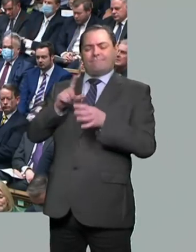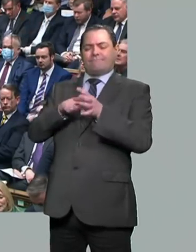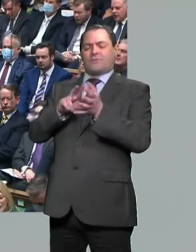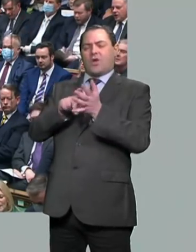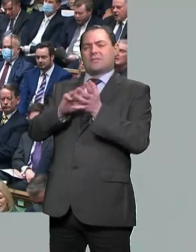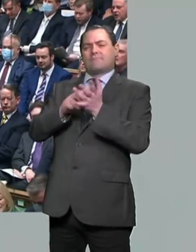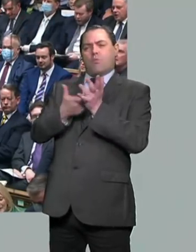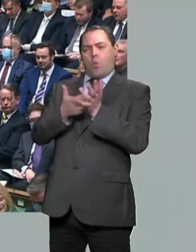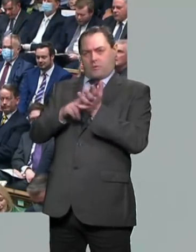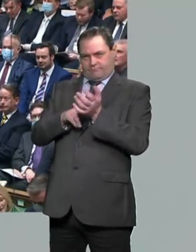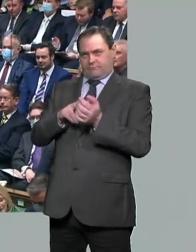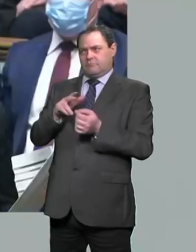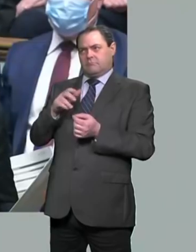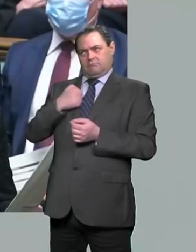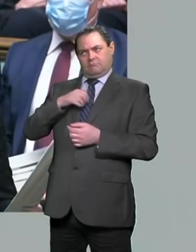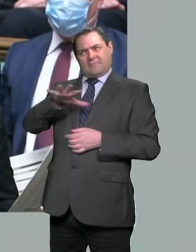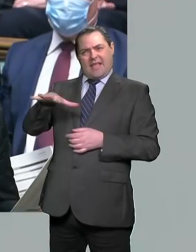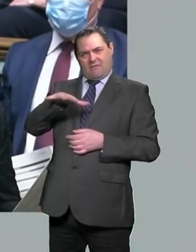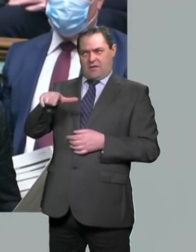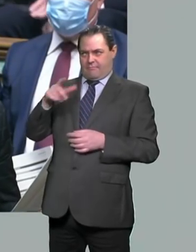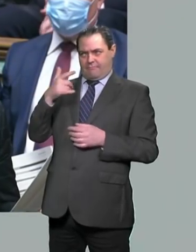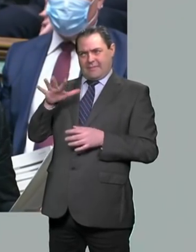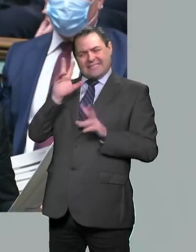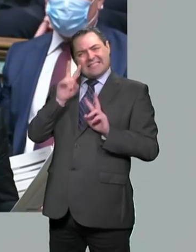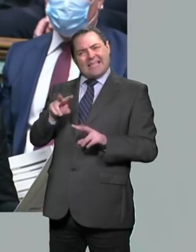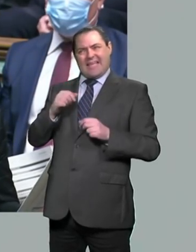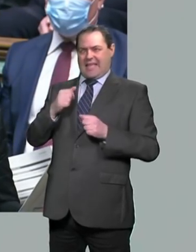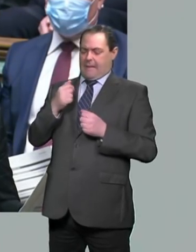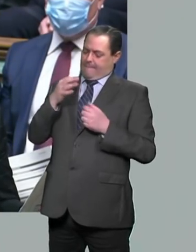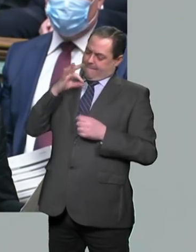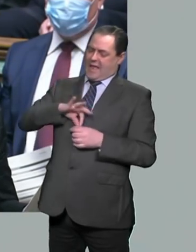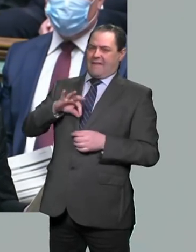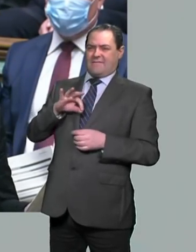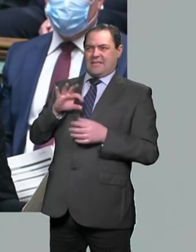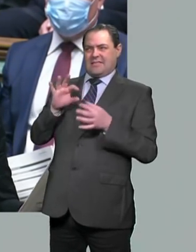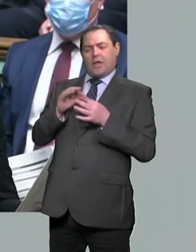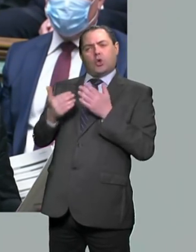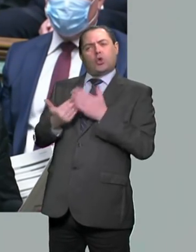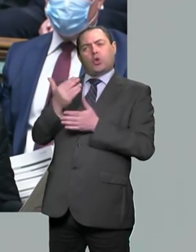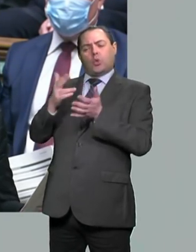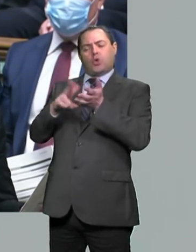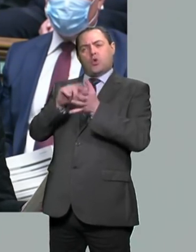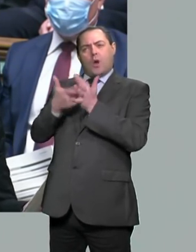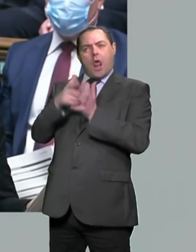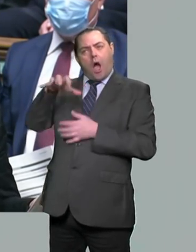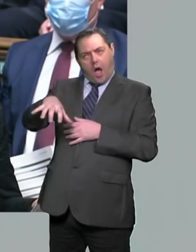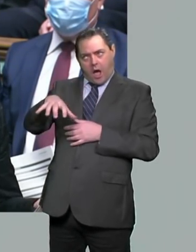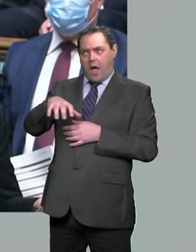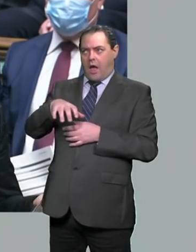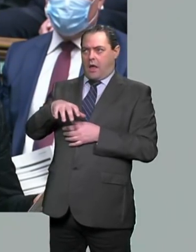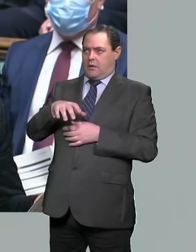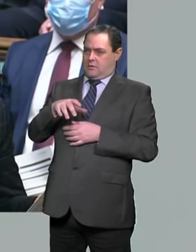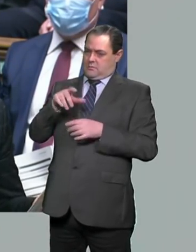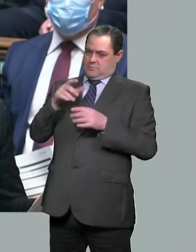constituency, where he saw firsthand the enormous beneficial impact a new nuclear plant will know it could have if built on